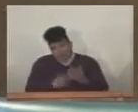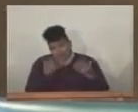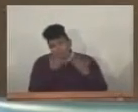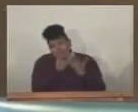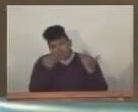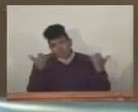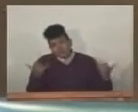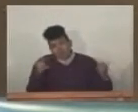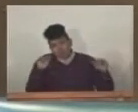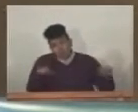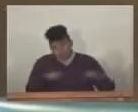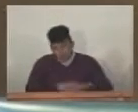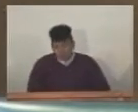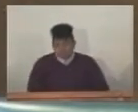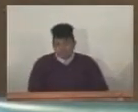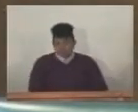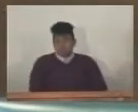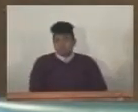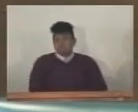Yeah. So